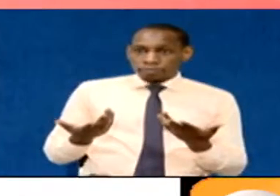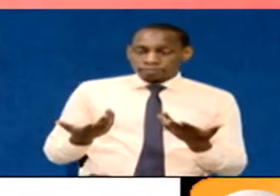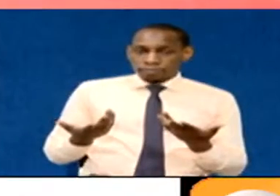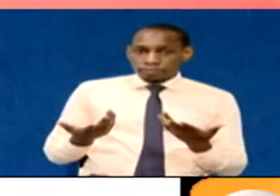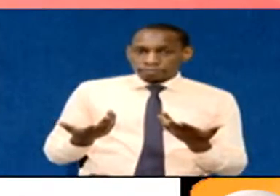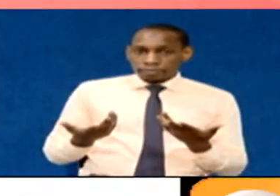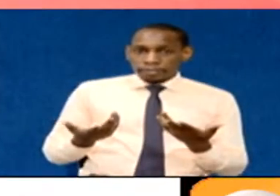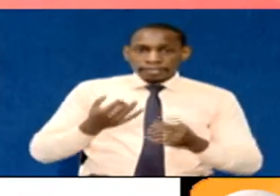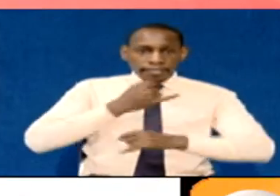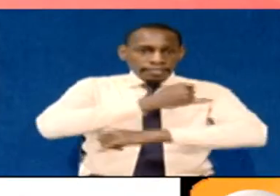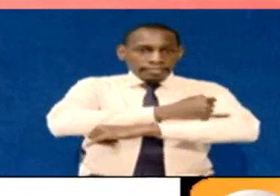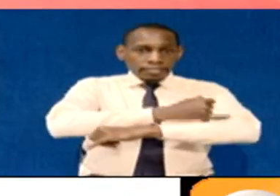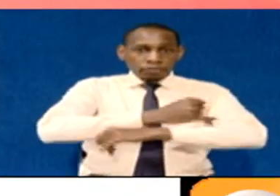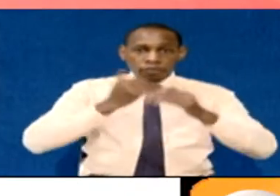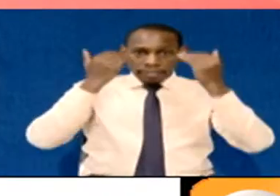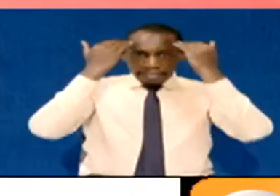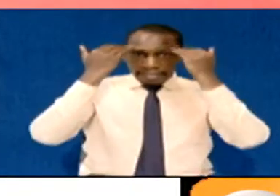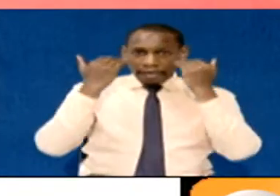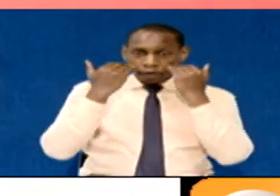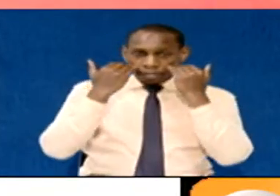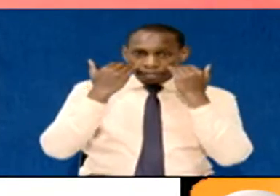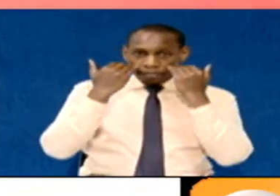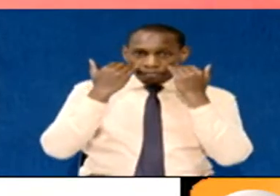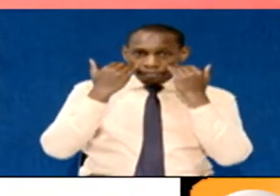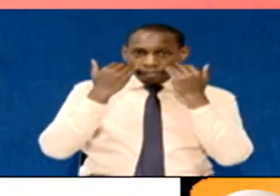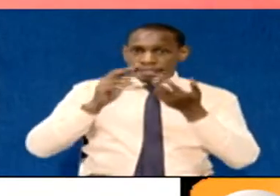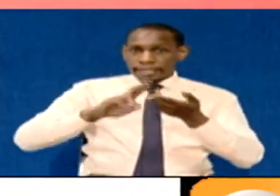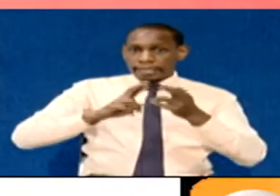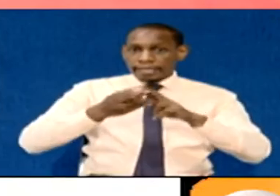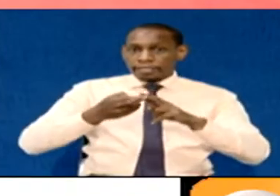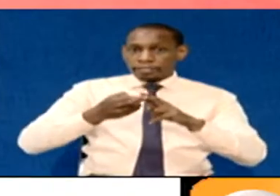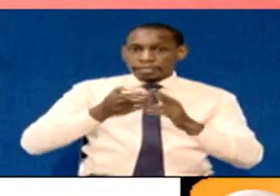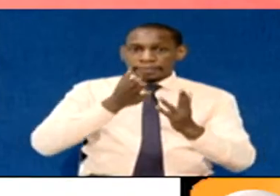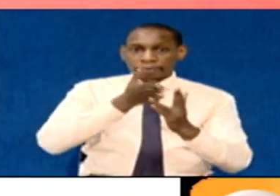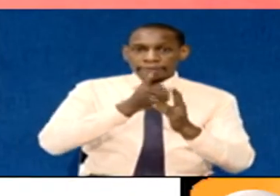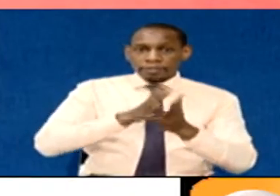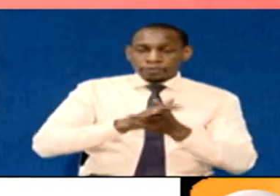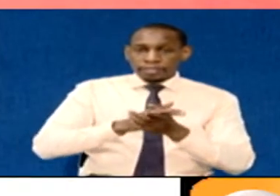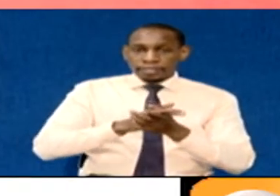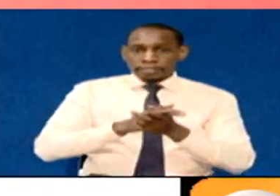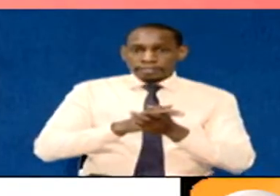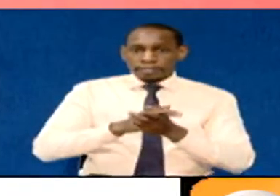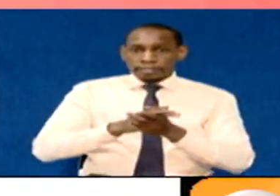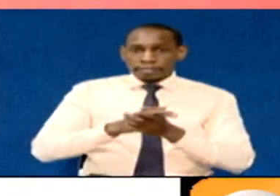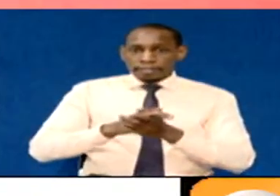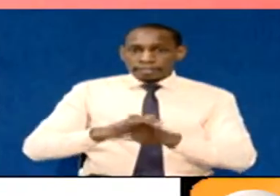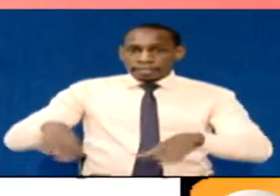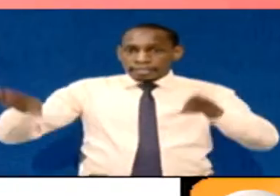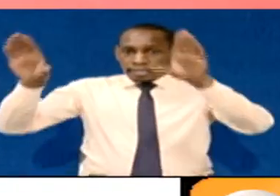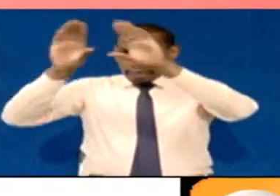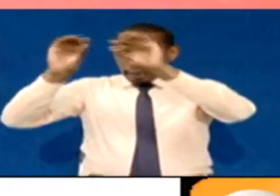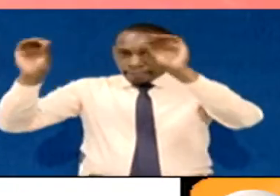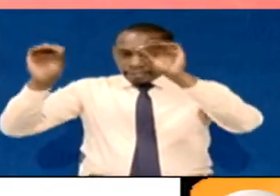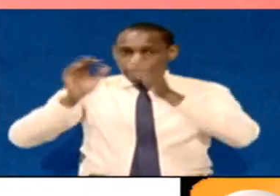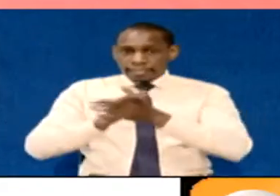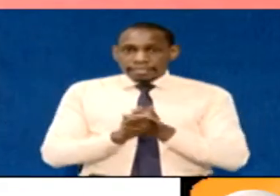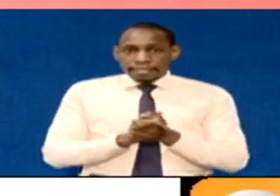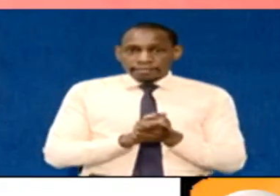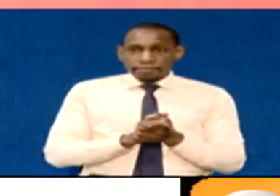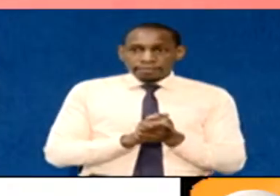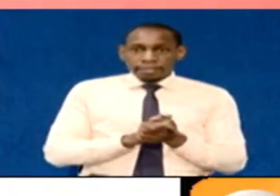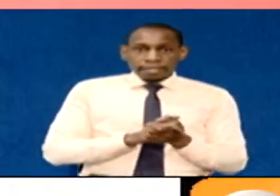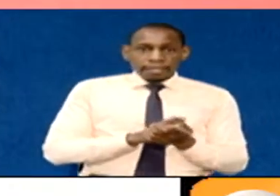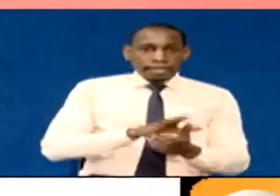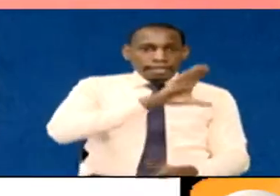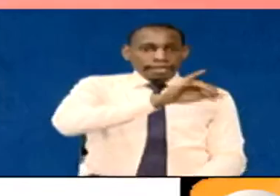that institution of the judiciary, the relationship between the head of the executive and the head of